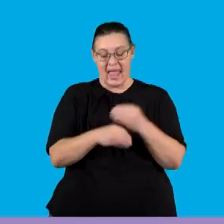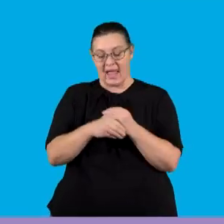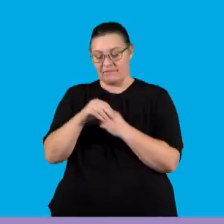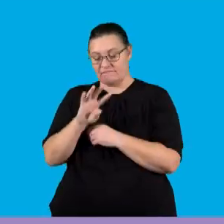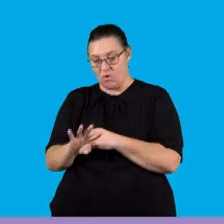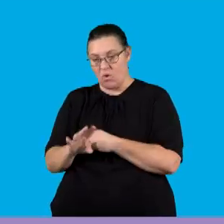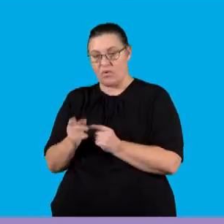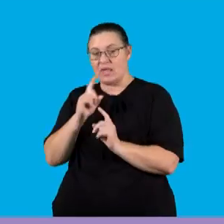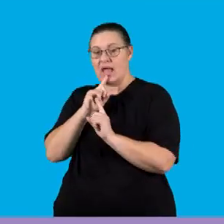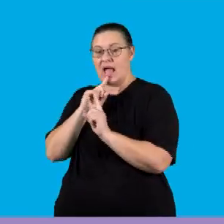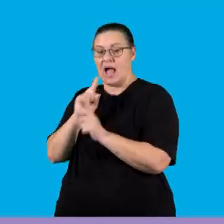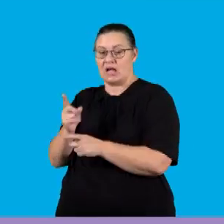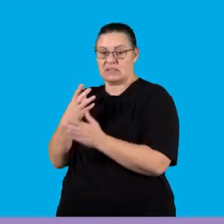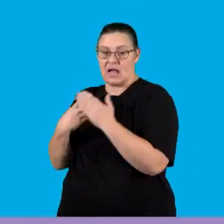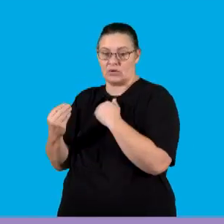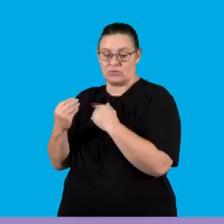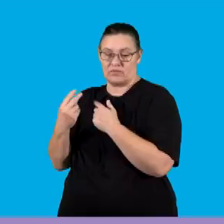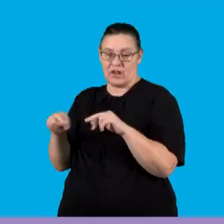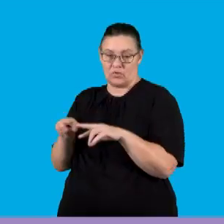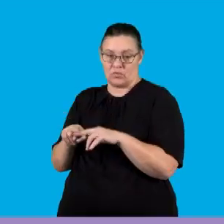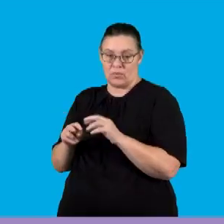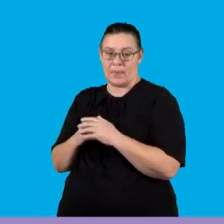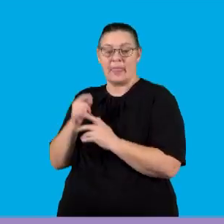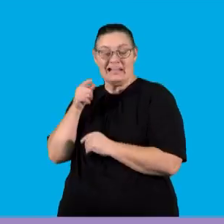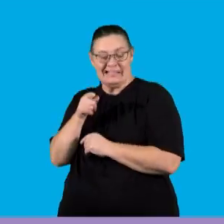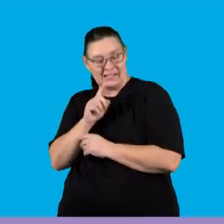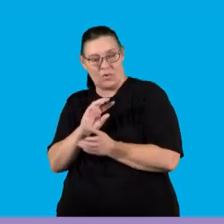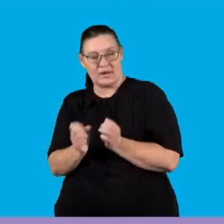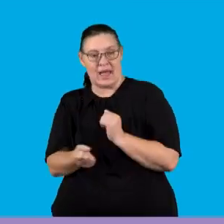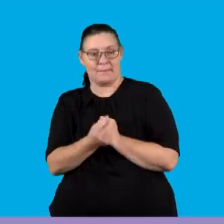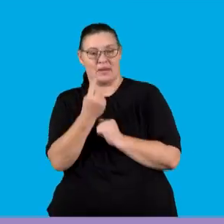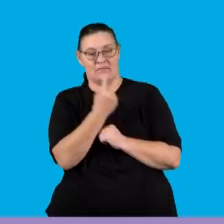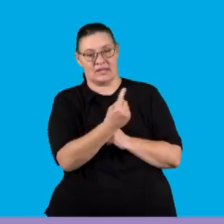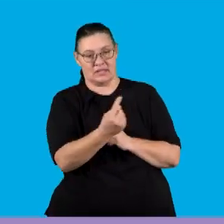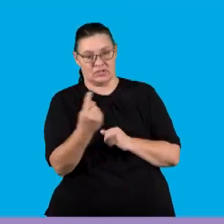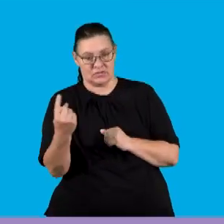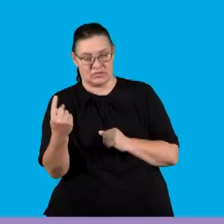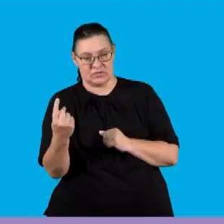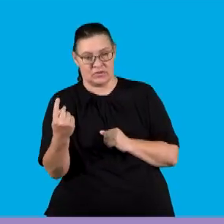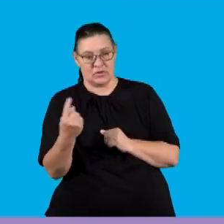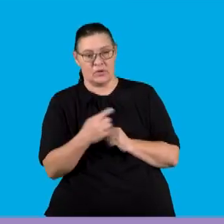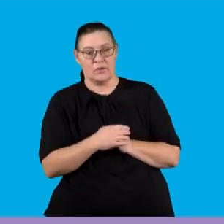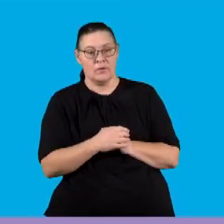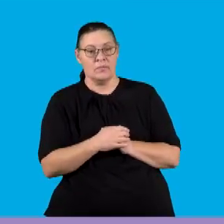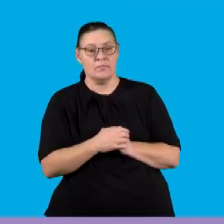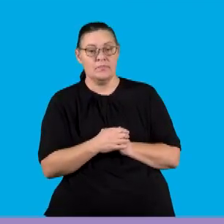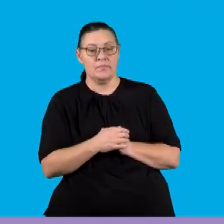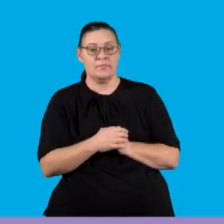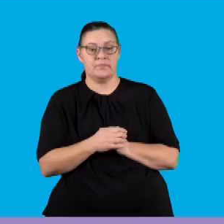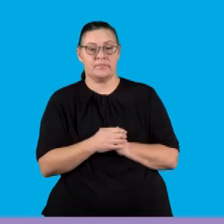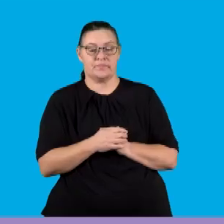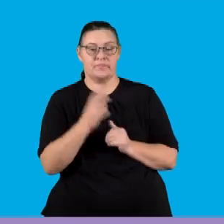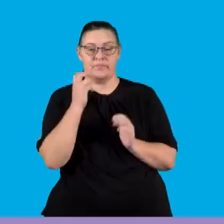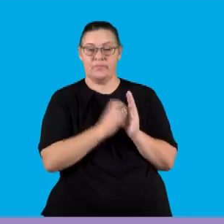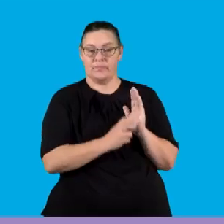4, and we got the output values. And this is what happened with each of those input values. So